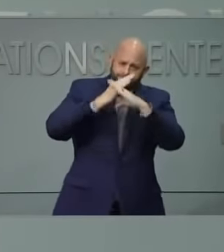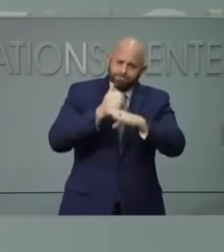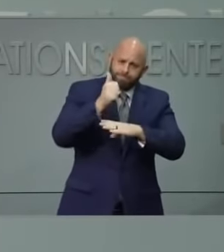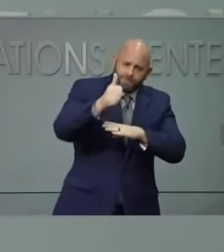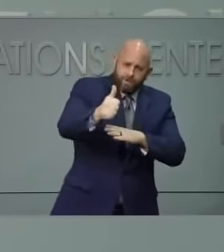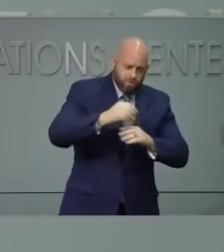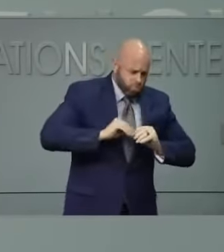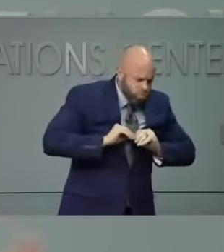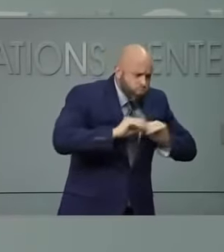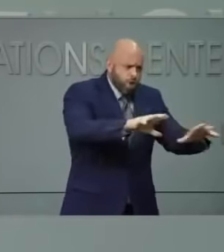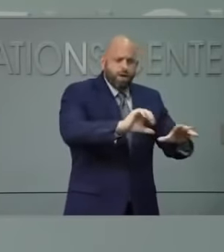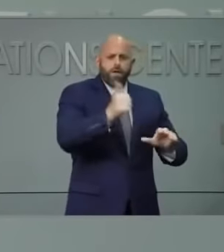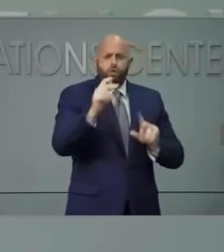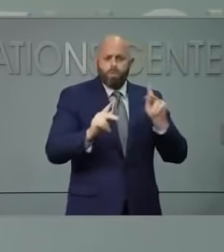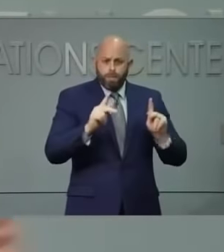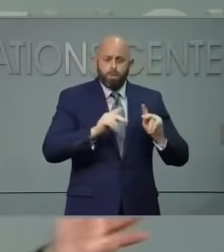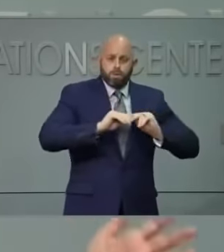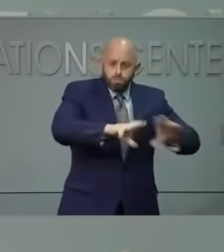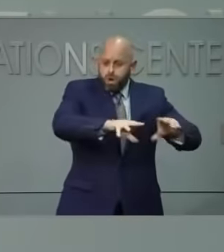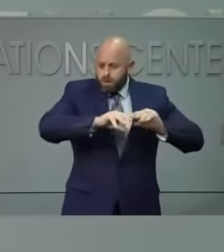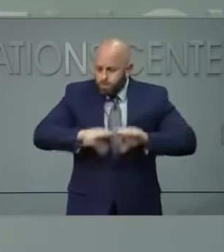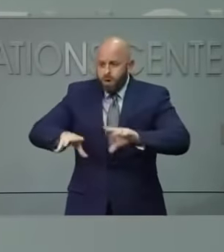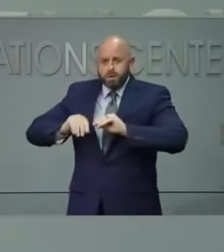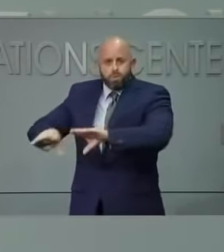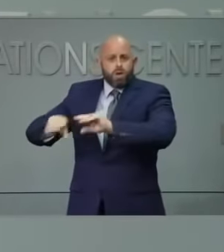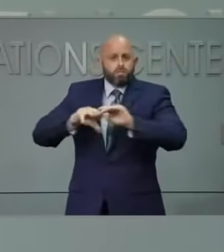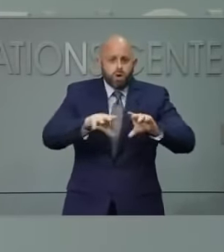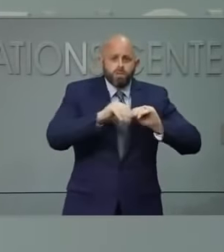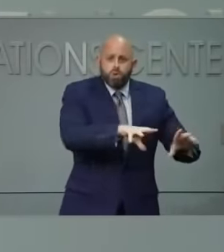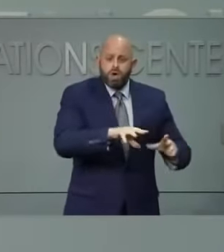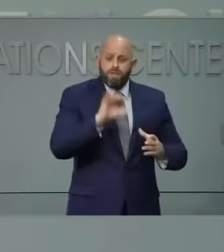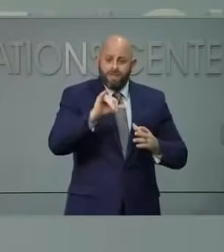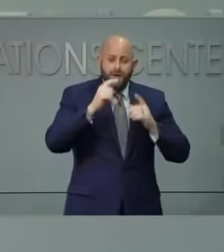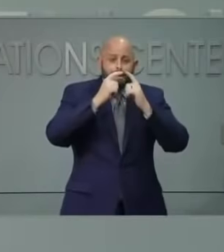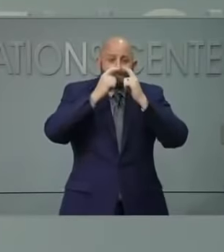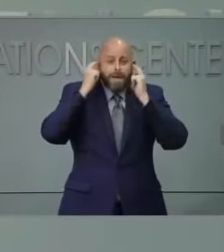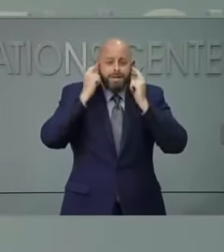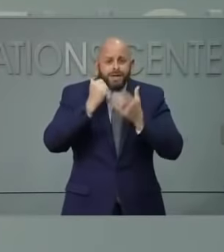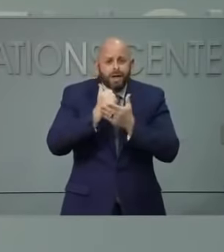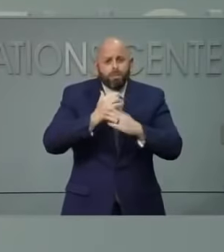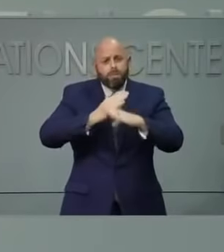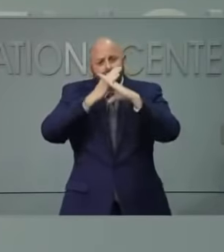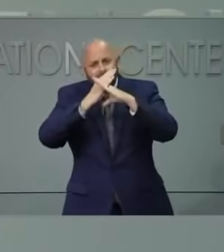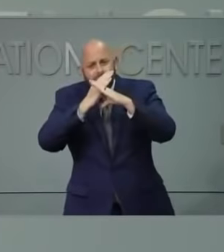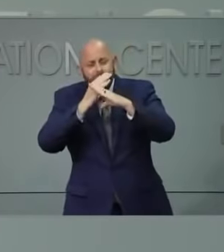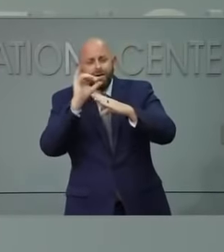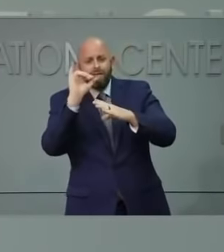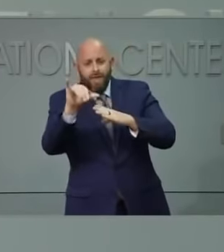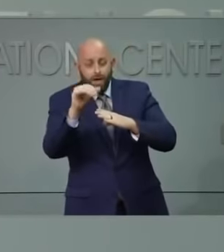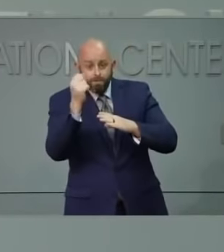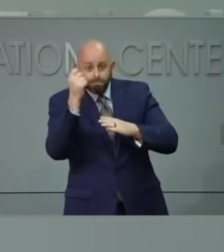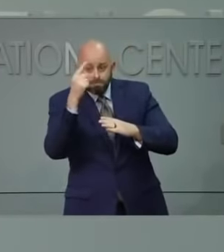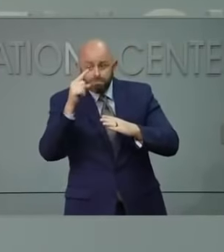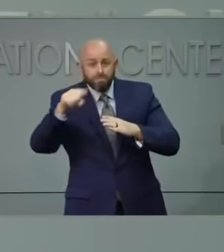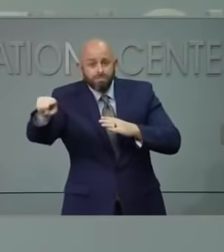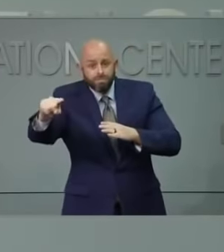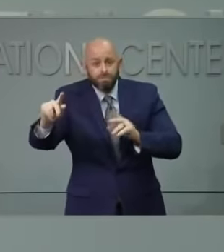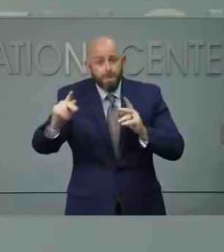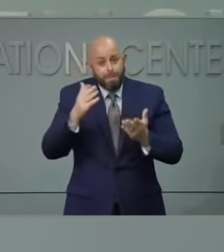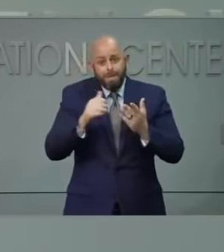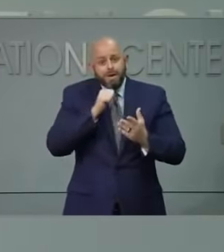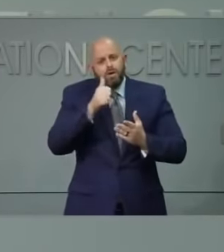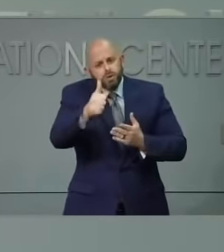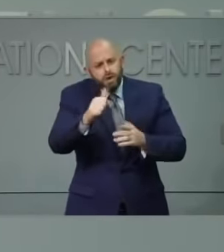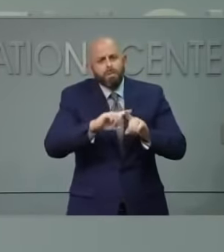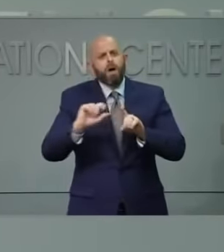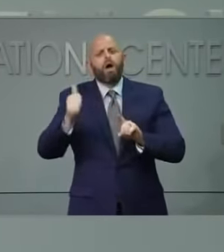to others who can give it to then again, anyone they come into contact with who could unfortunately get sick and die. And what we're seeing